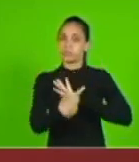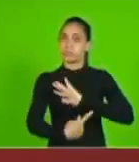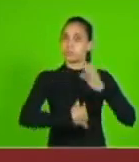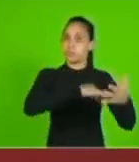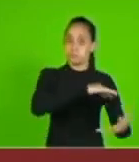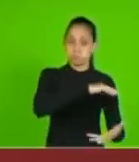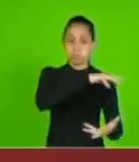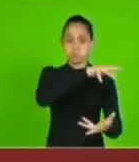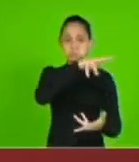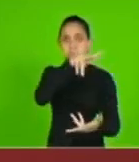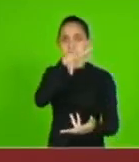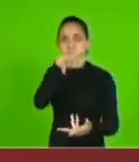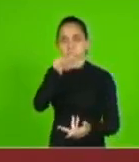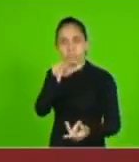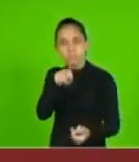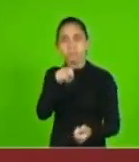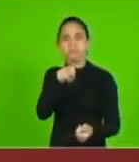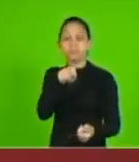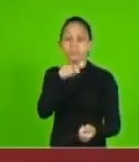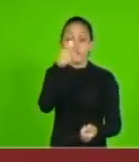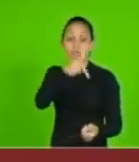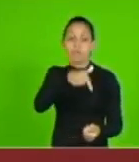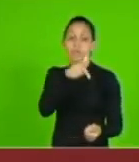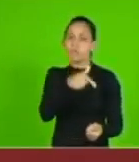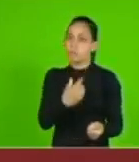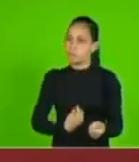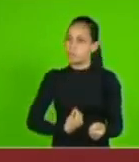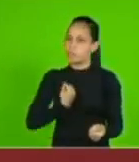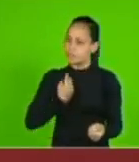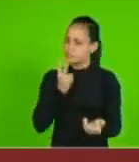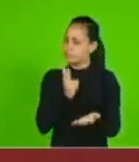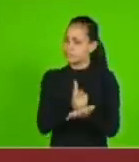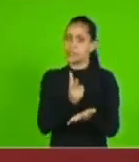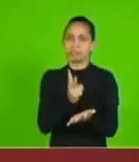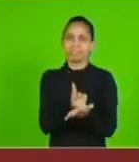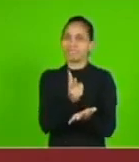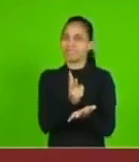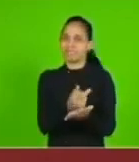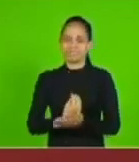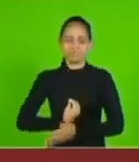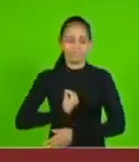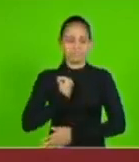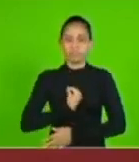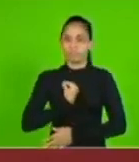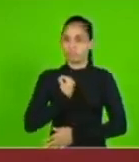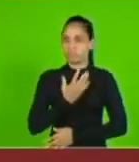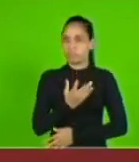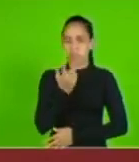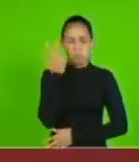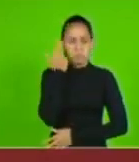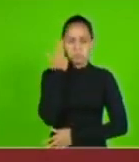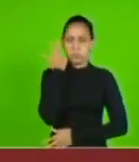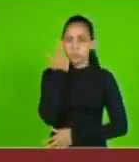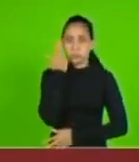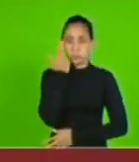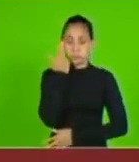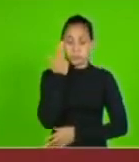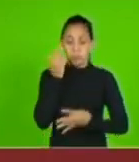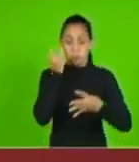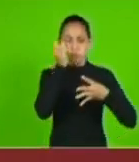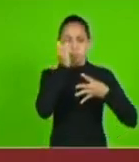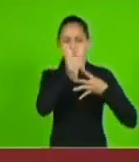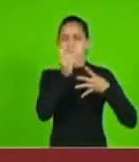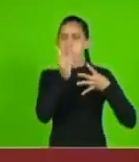warnings. The world lives doing what they have always done, what the